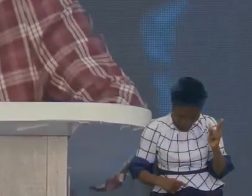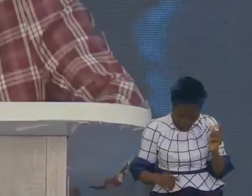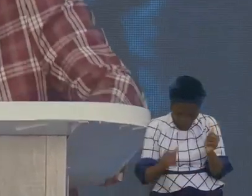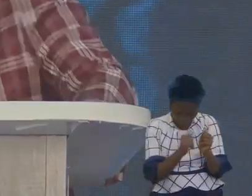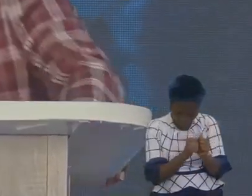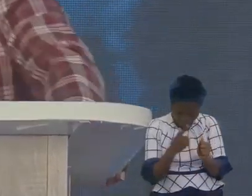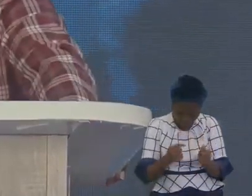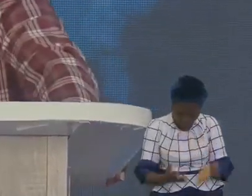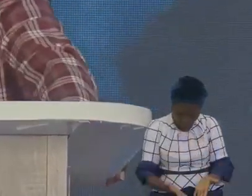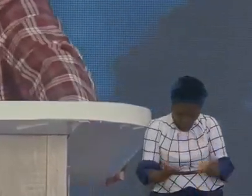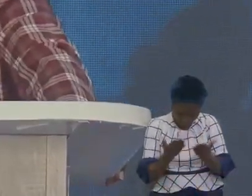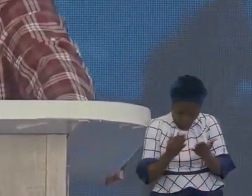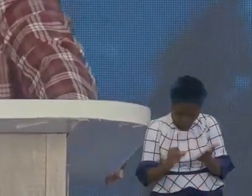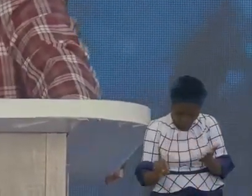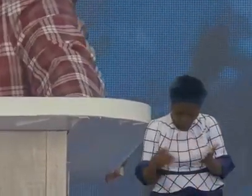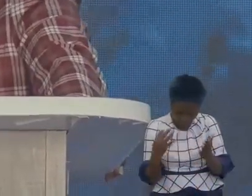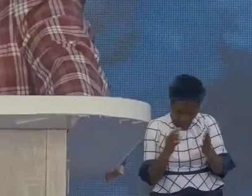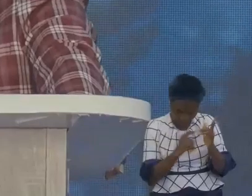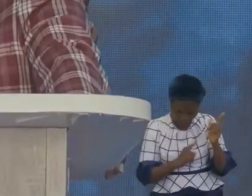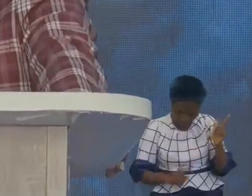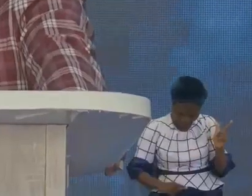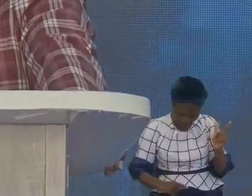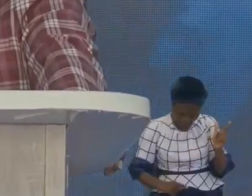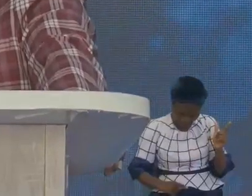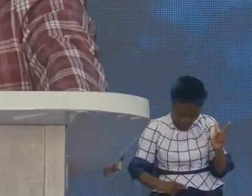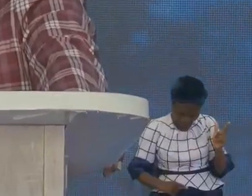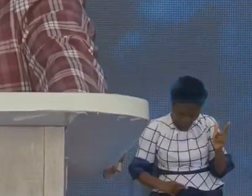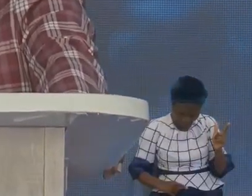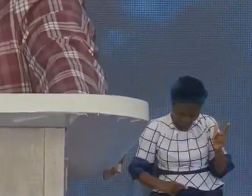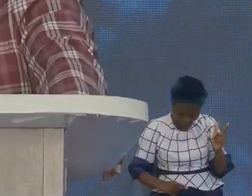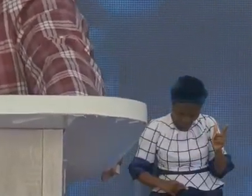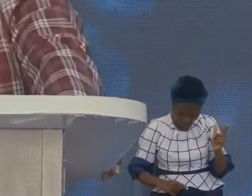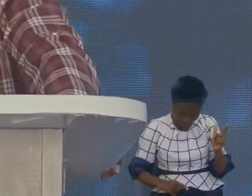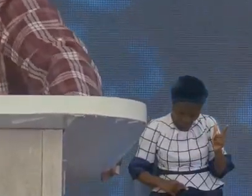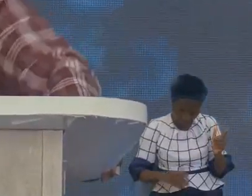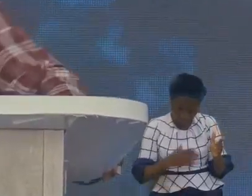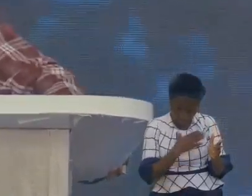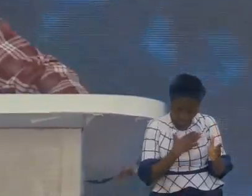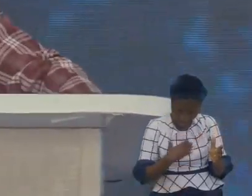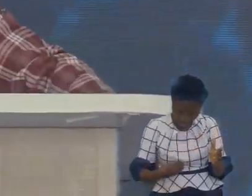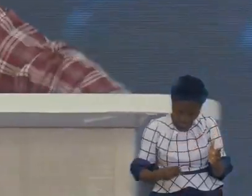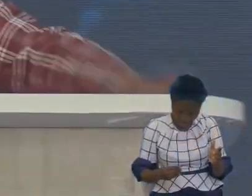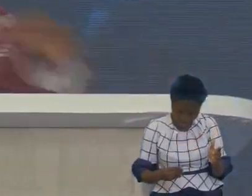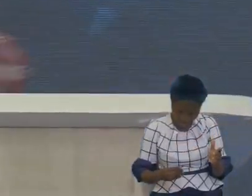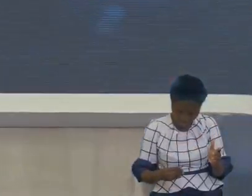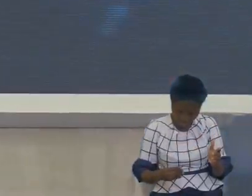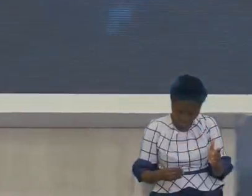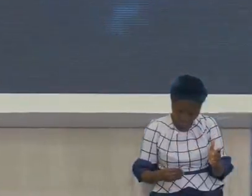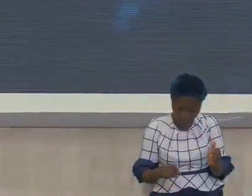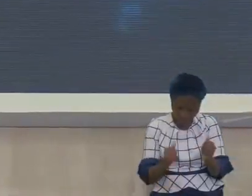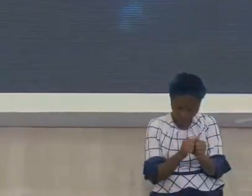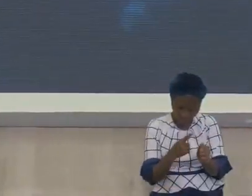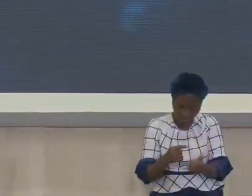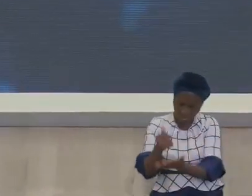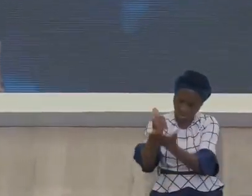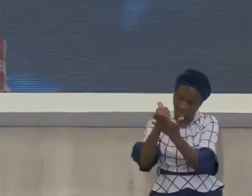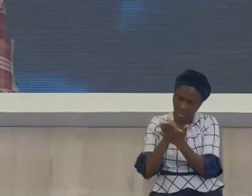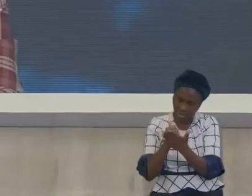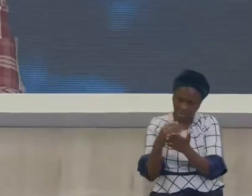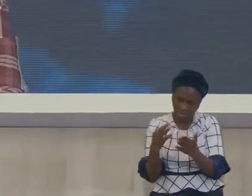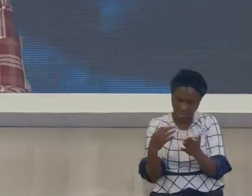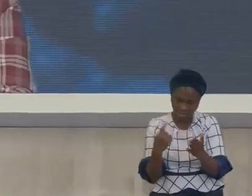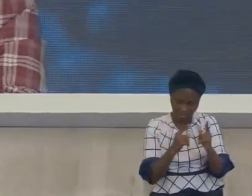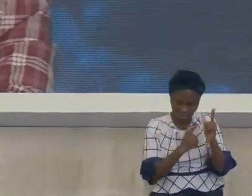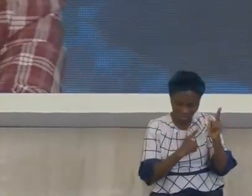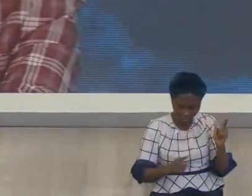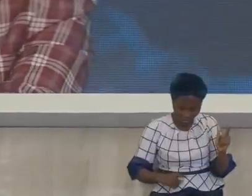the help and aid of the Lord, I pray for everyone that has had your